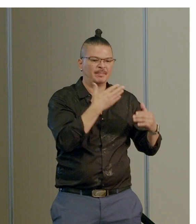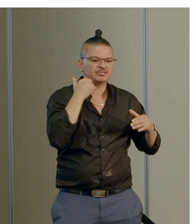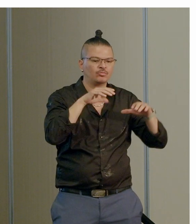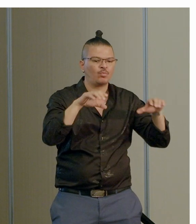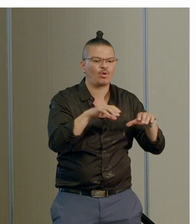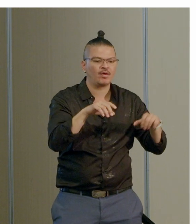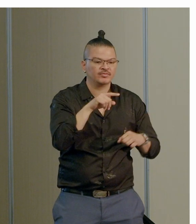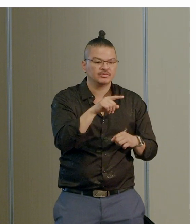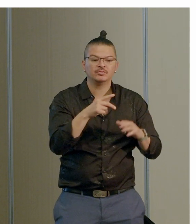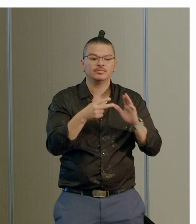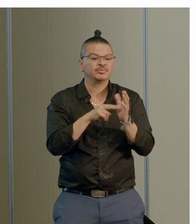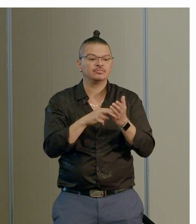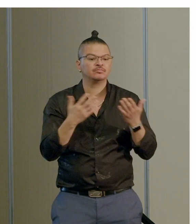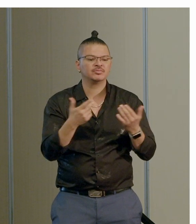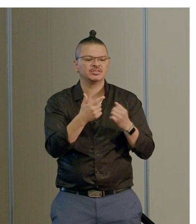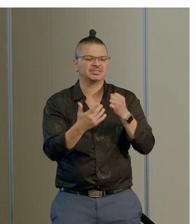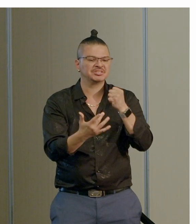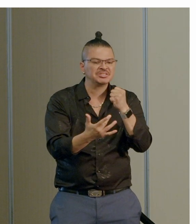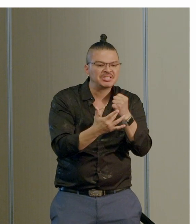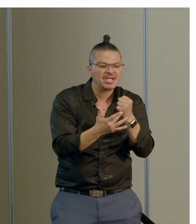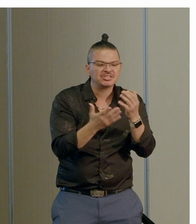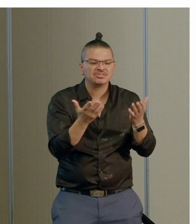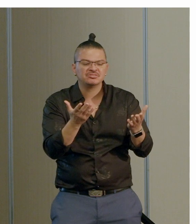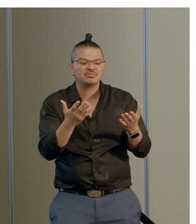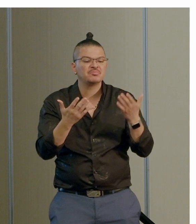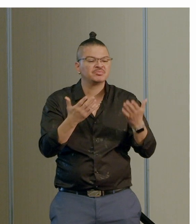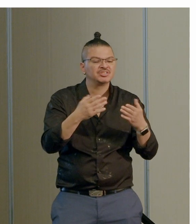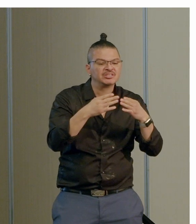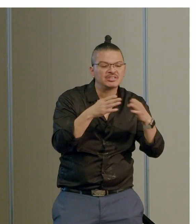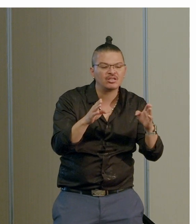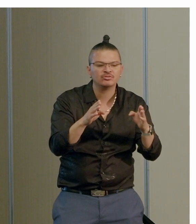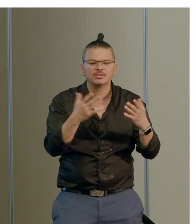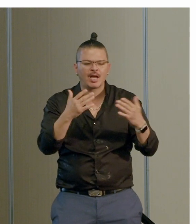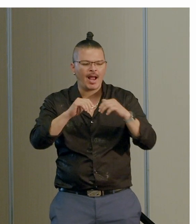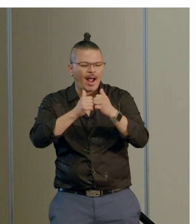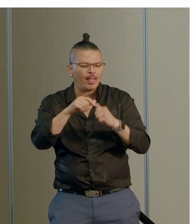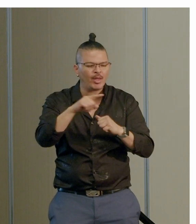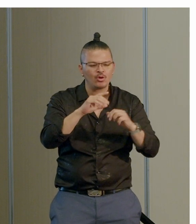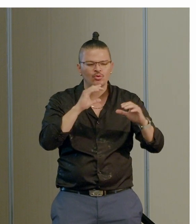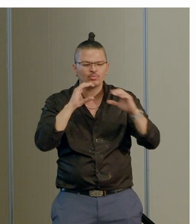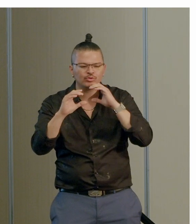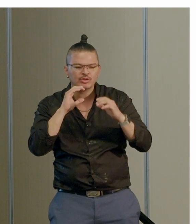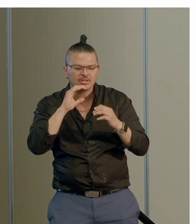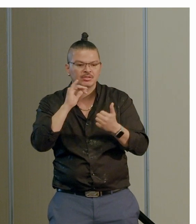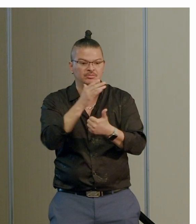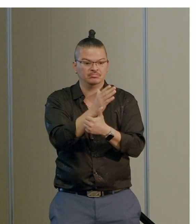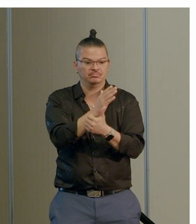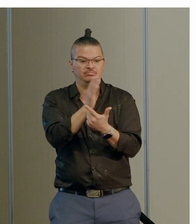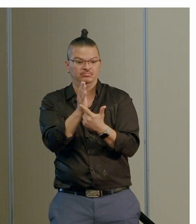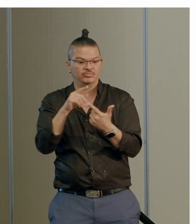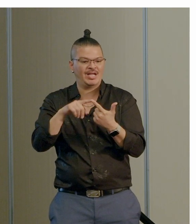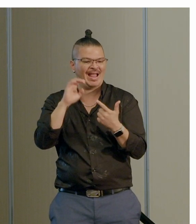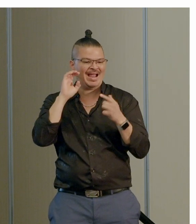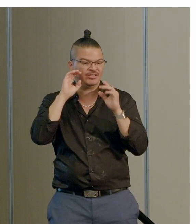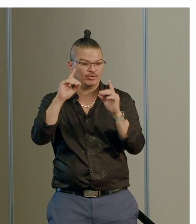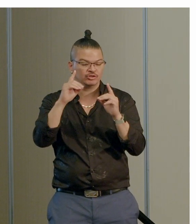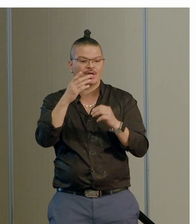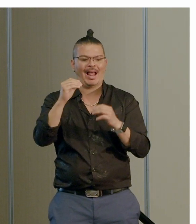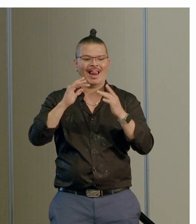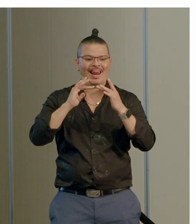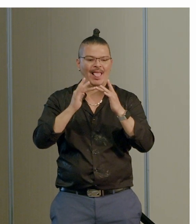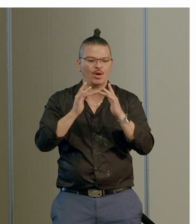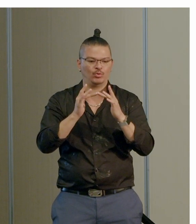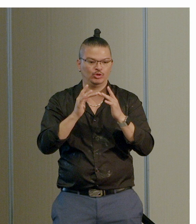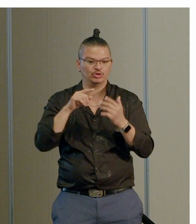be very technical or it could be general in the way one communicates. One is on education and outreach. And then